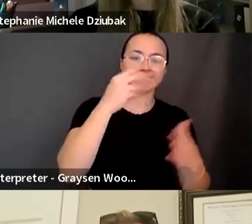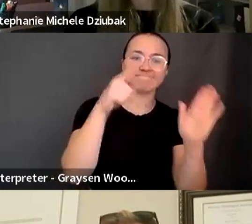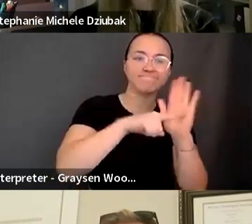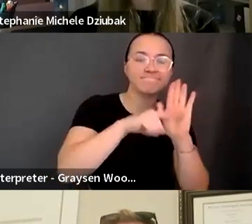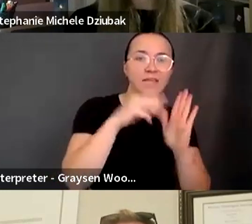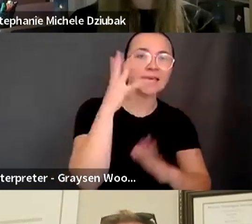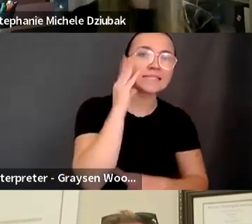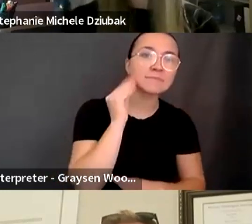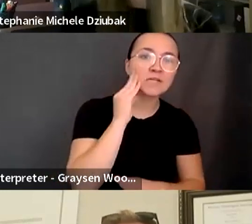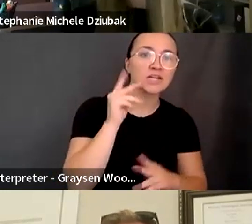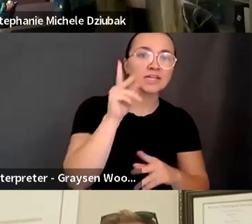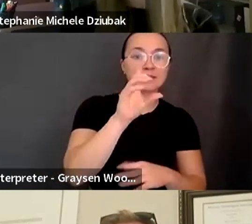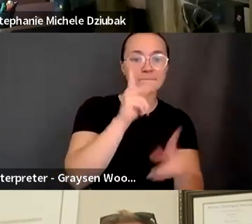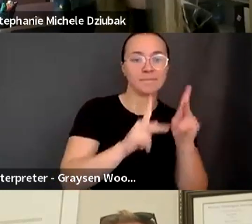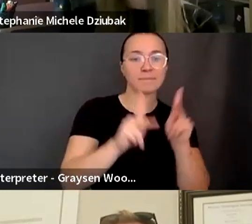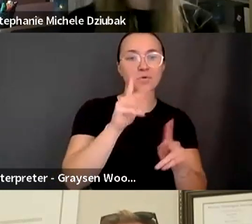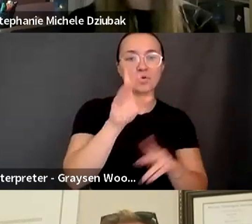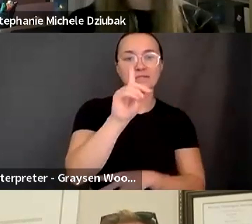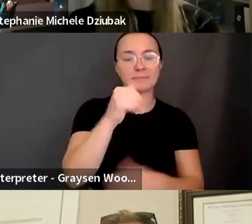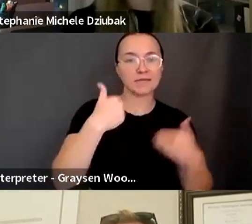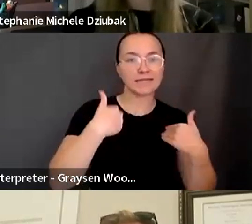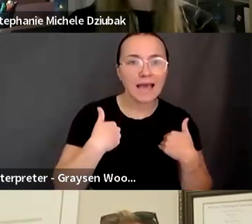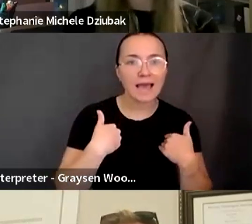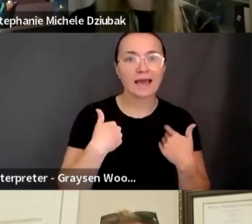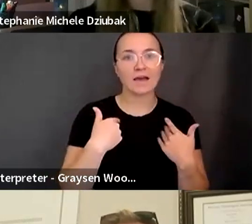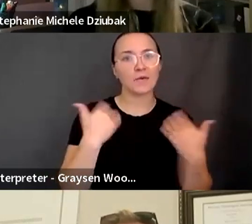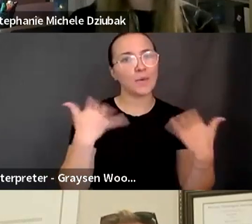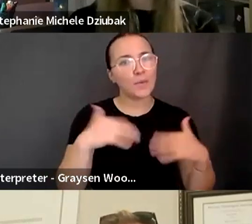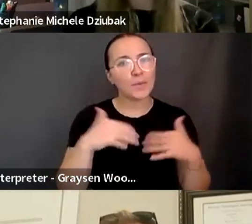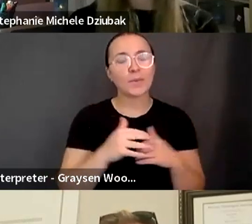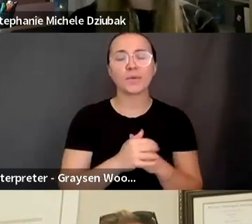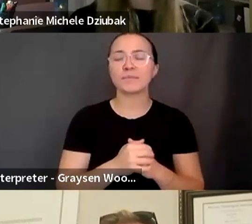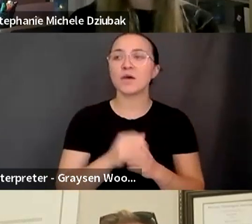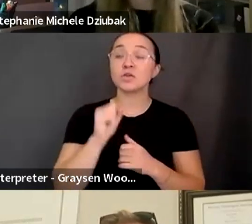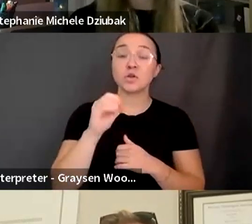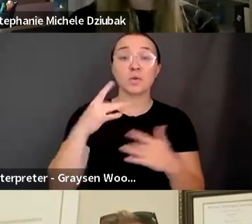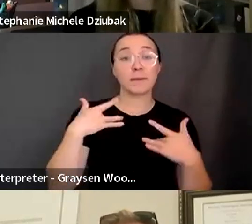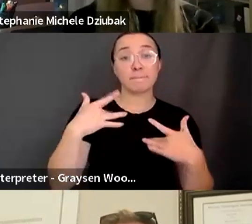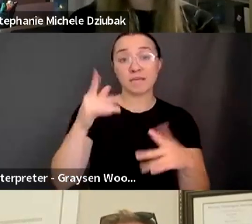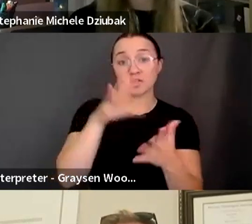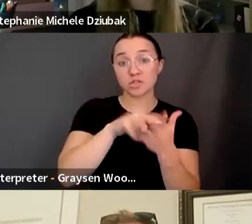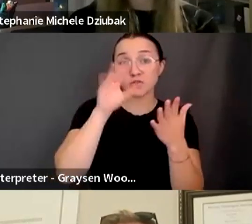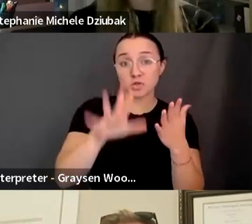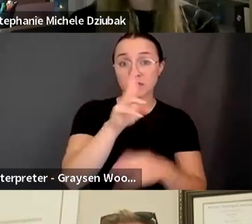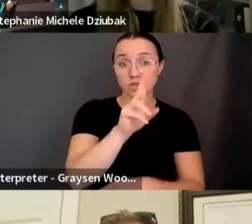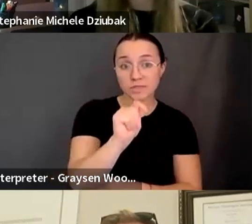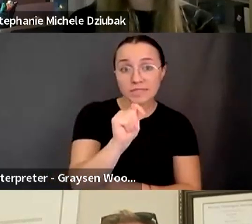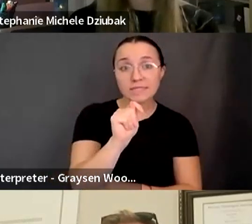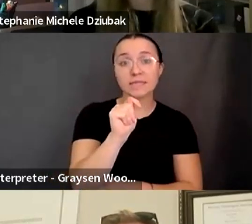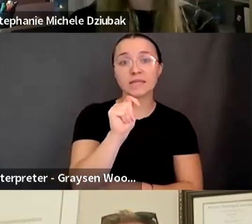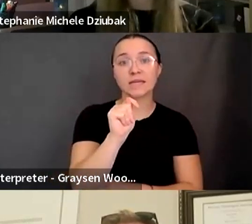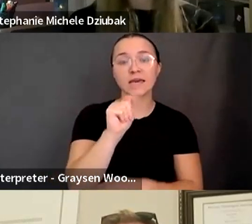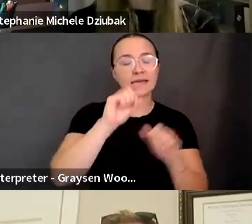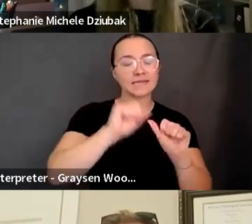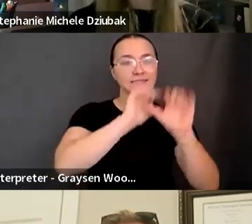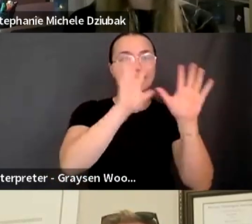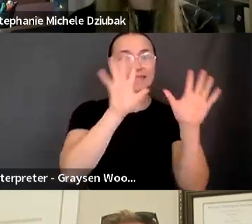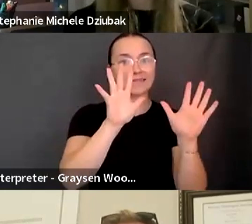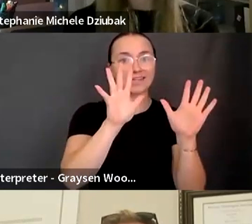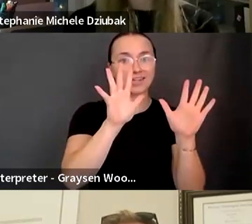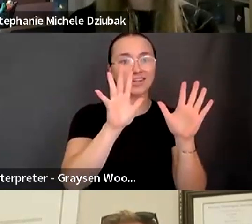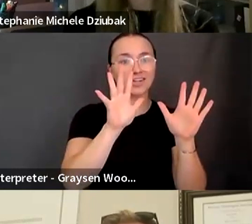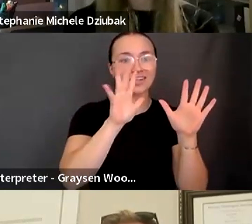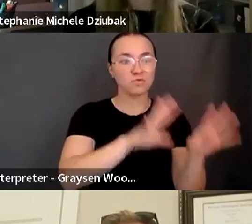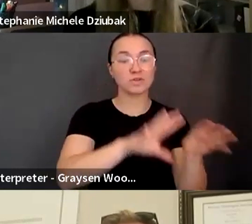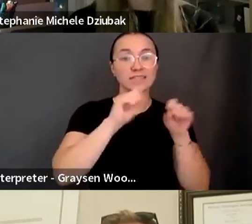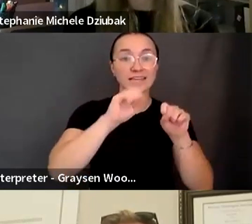often mistreating them. So these sort of, you know, typical students at UT, you know, it's clear that they're going to take some